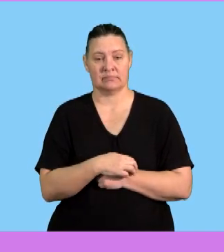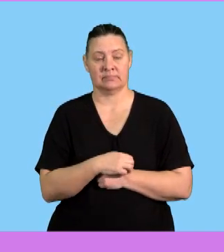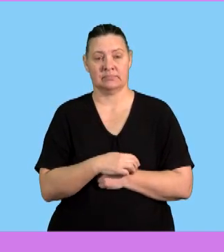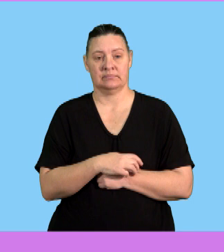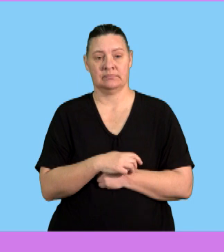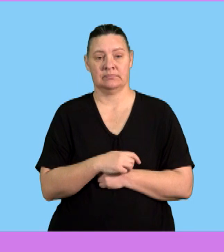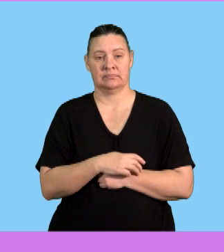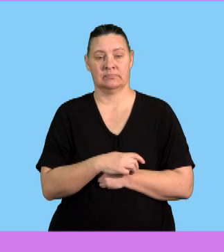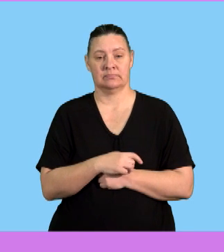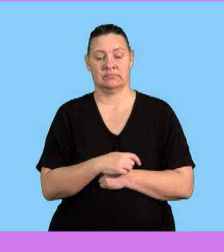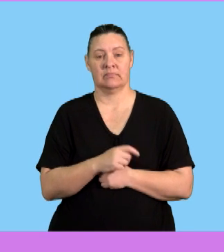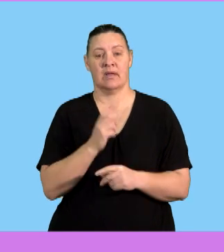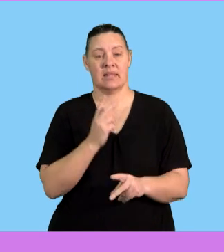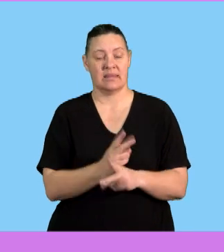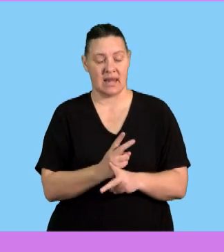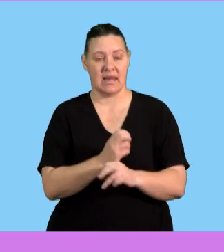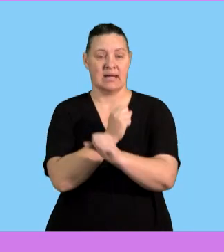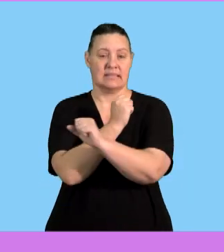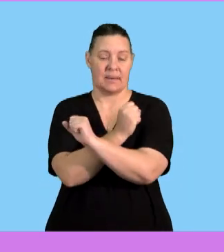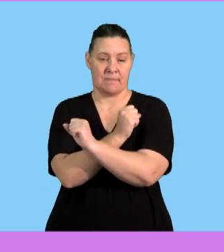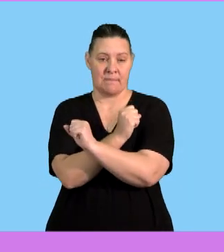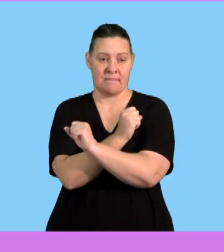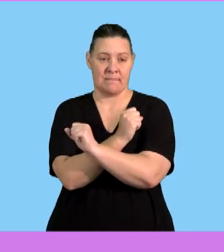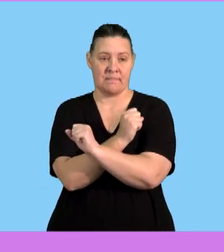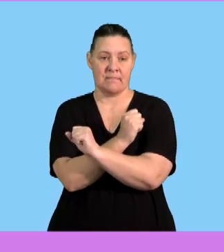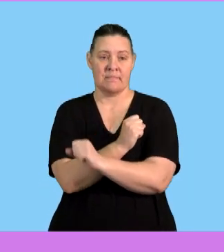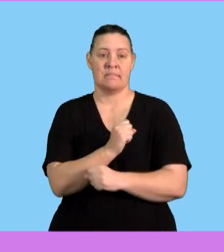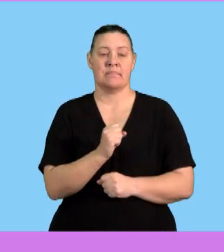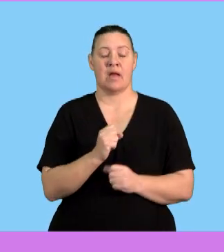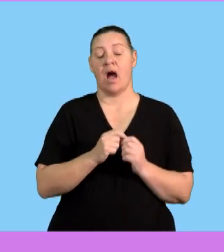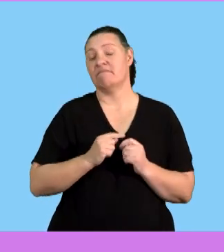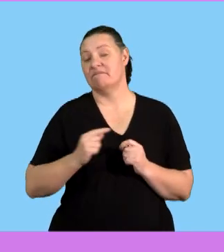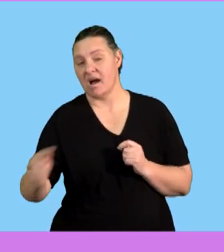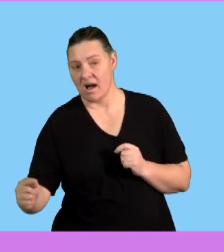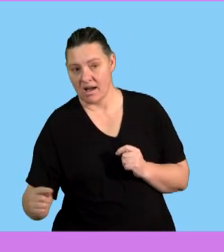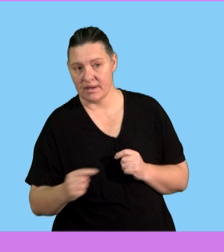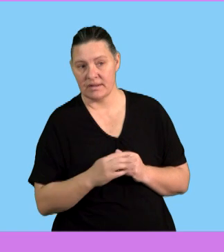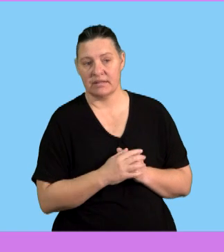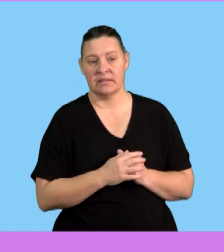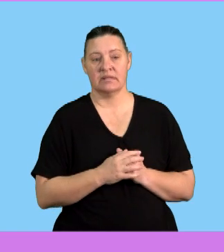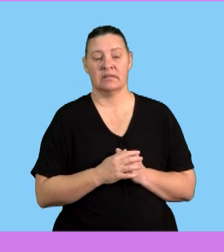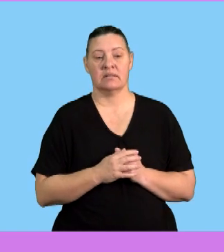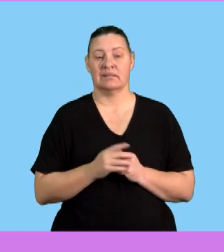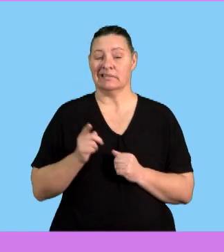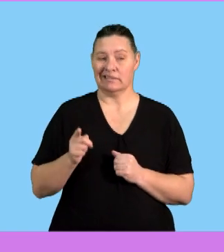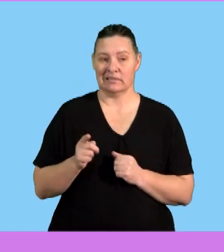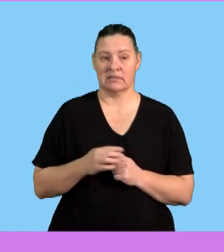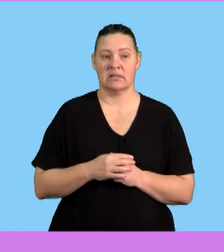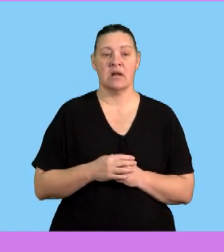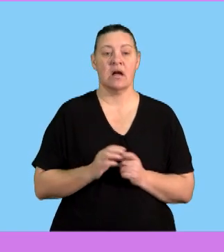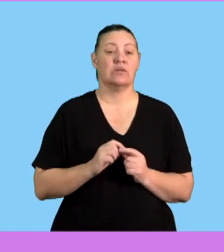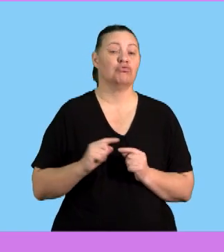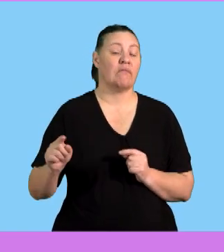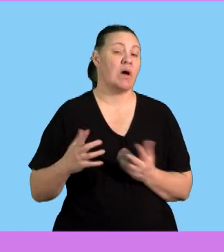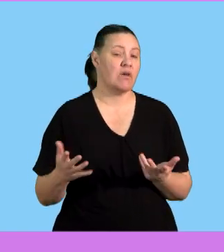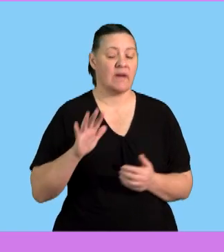kilometers. Then we multiply by the distance to be traveled. So in this case, we are going